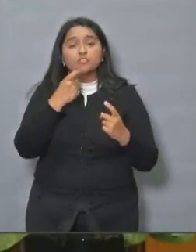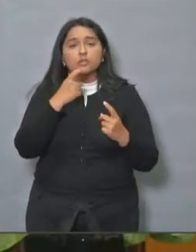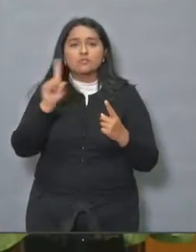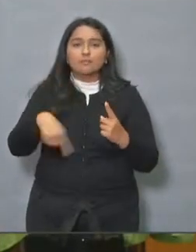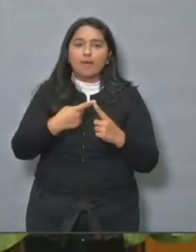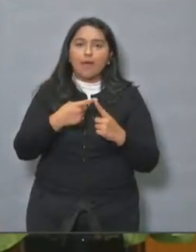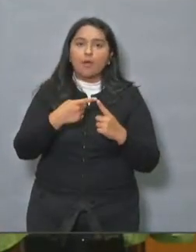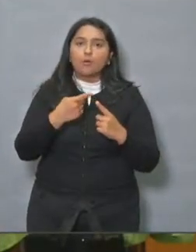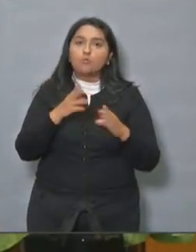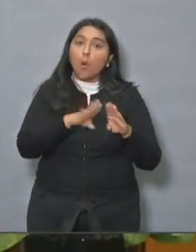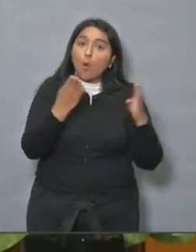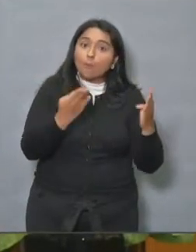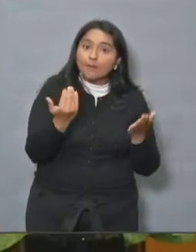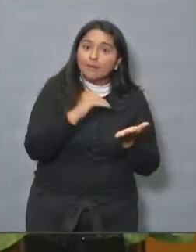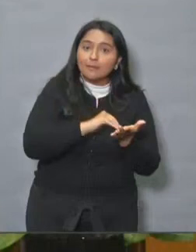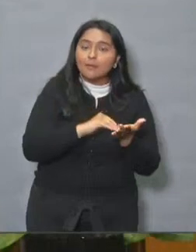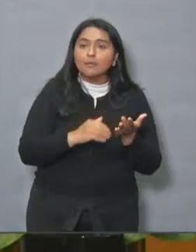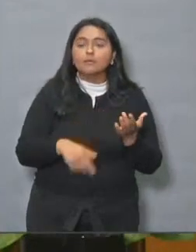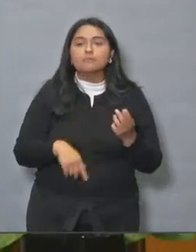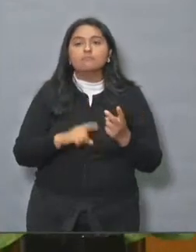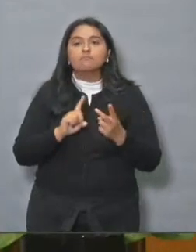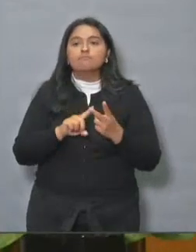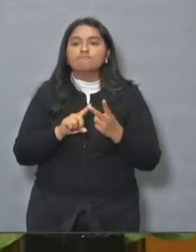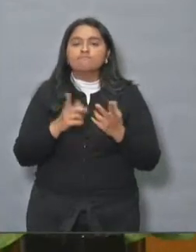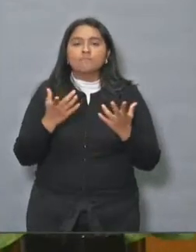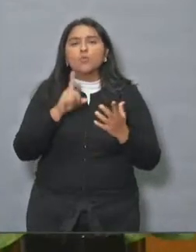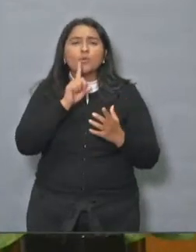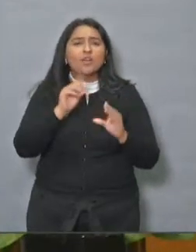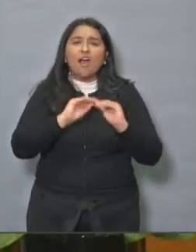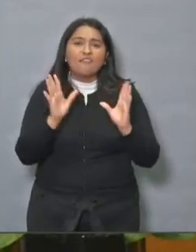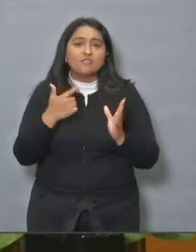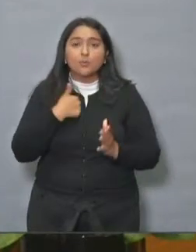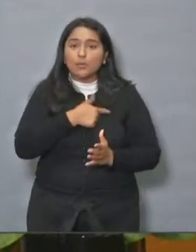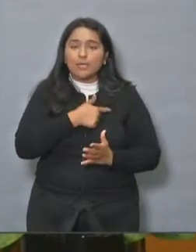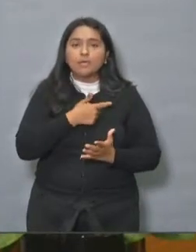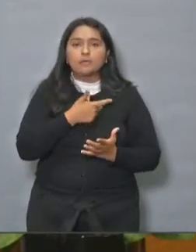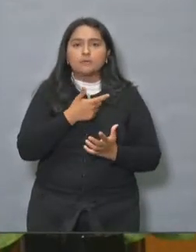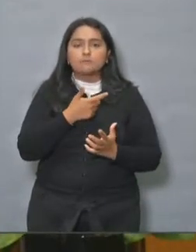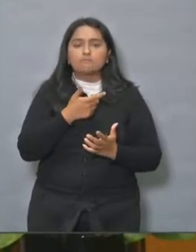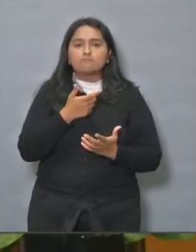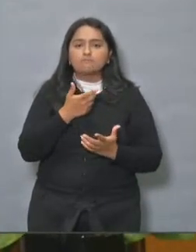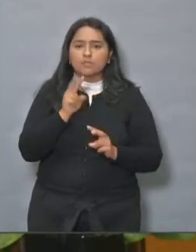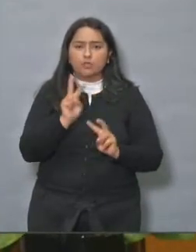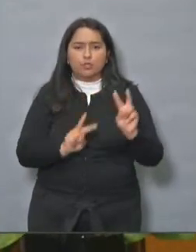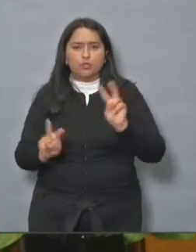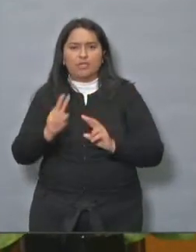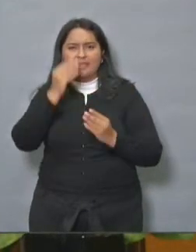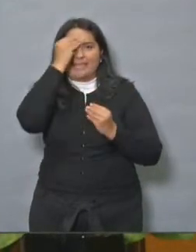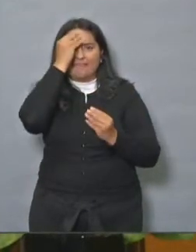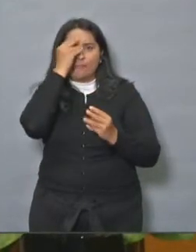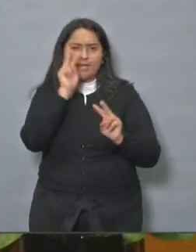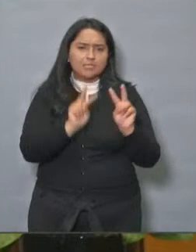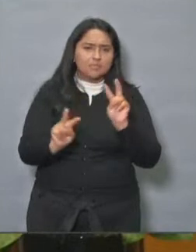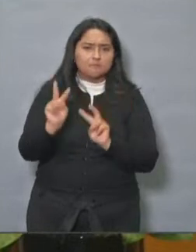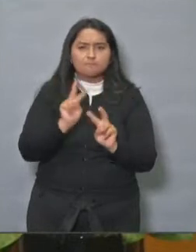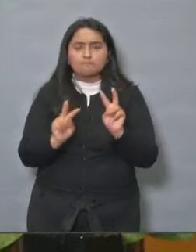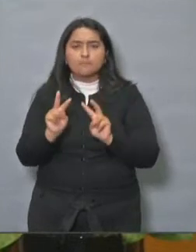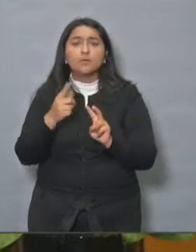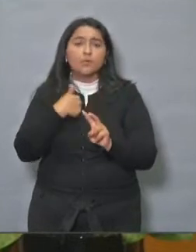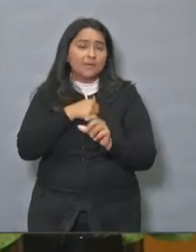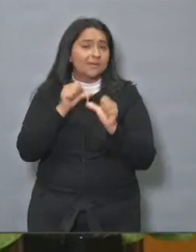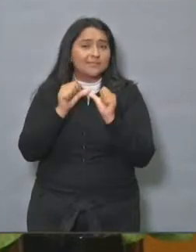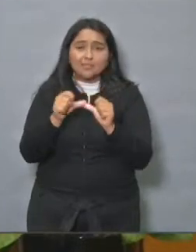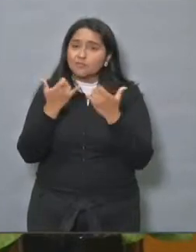the reopening. Obviously, we're all looking at the information we get from the data points, and we'll continue to look at